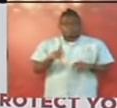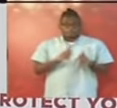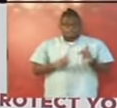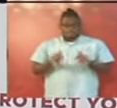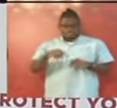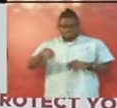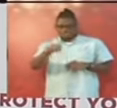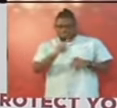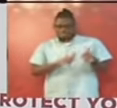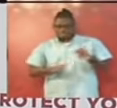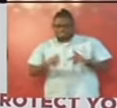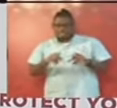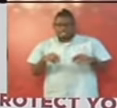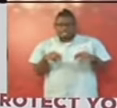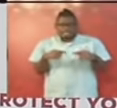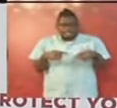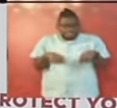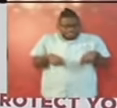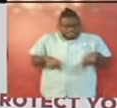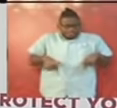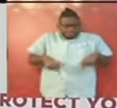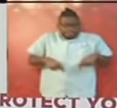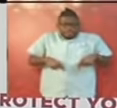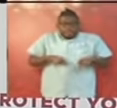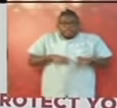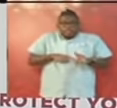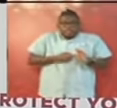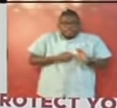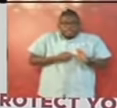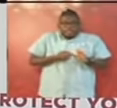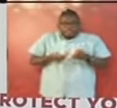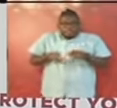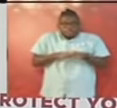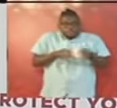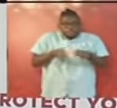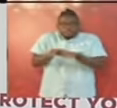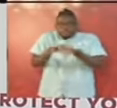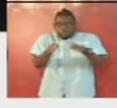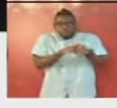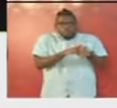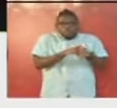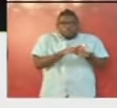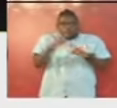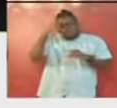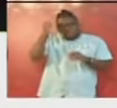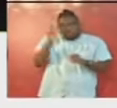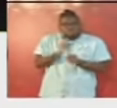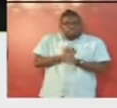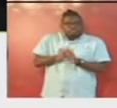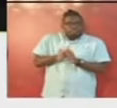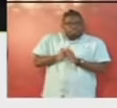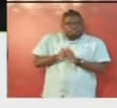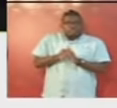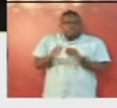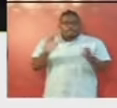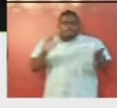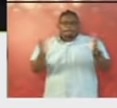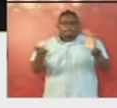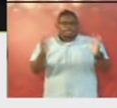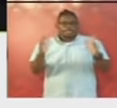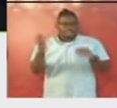of anxiety at the beginning of the lockdown in response to this pandemic, compared to the last quarter